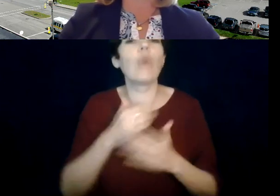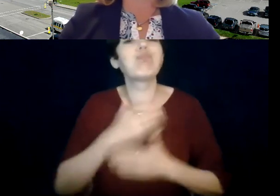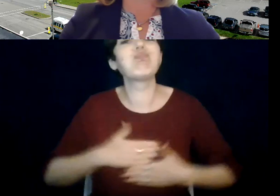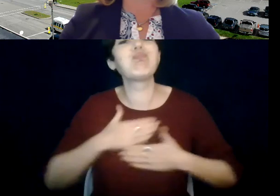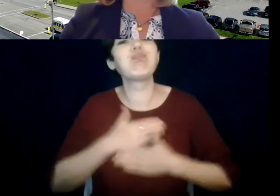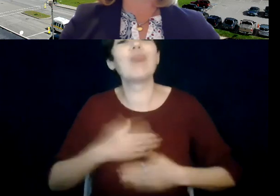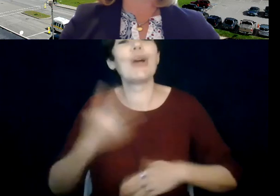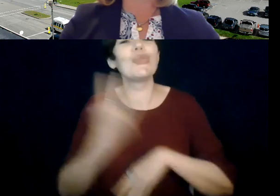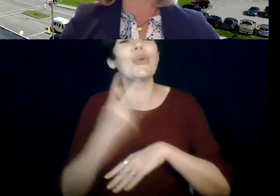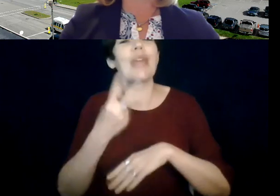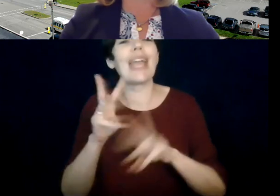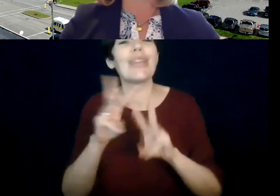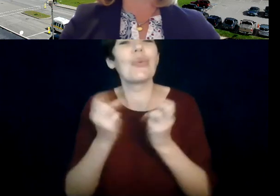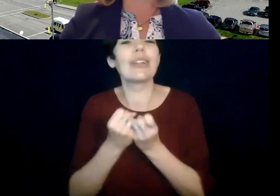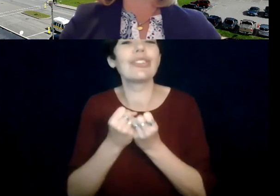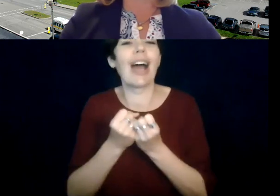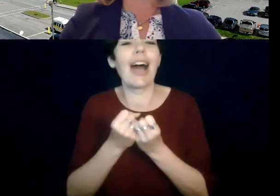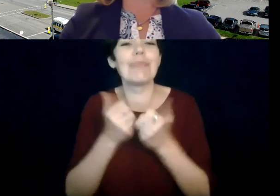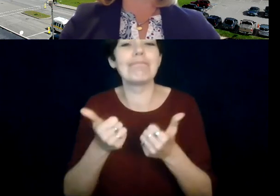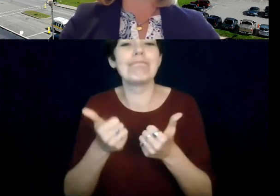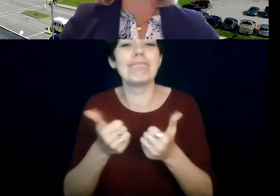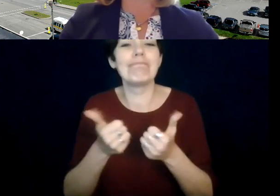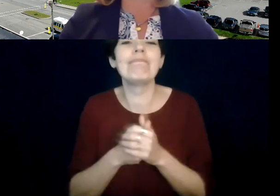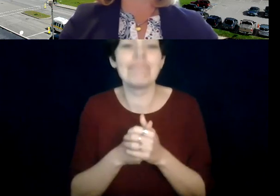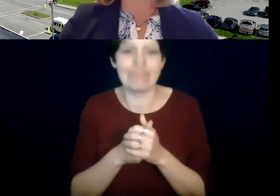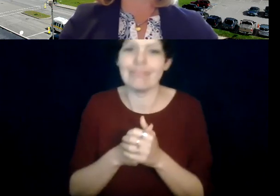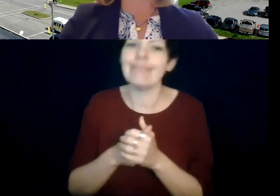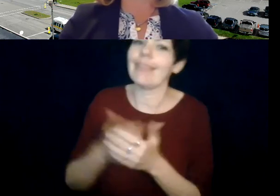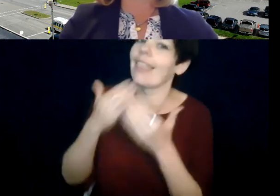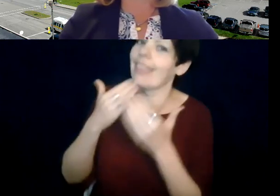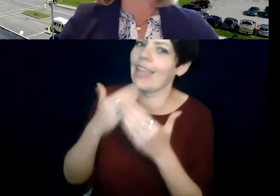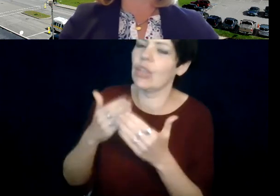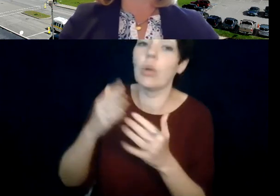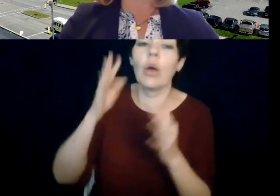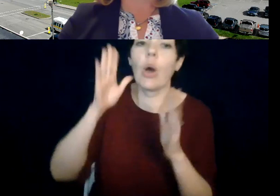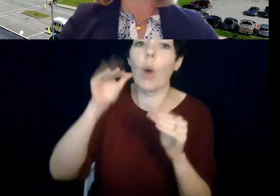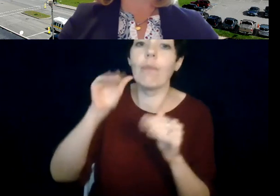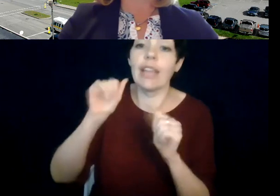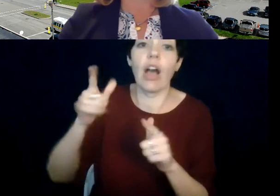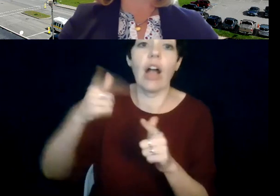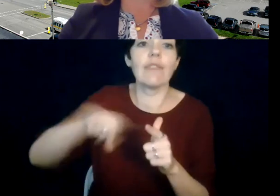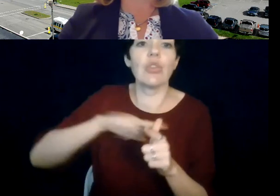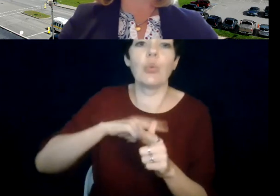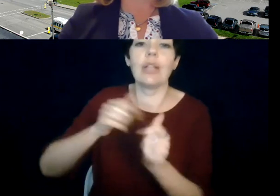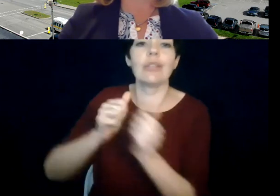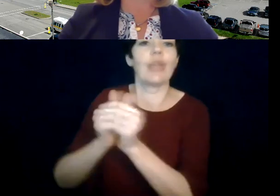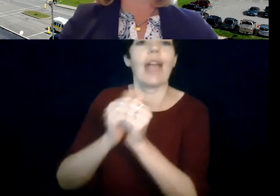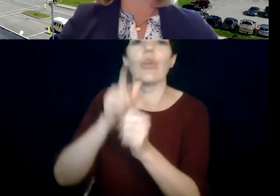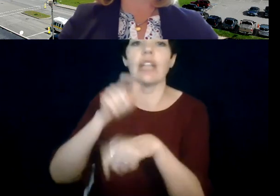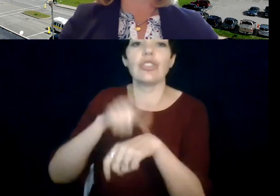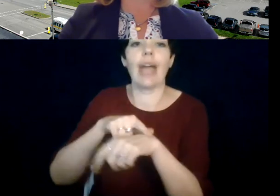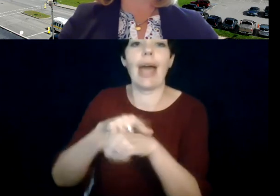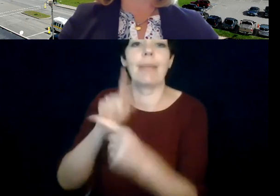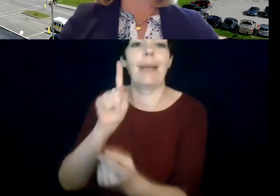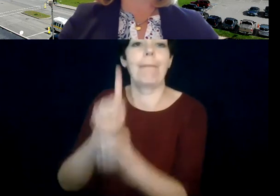days here at Paving the Way. Certainly, and hopefully all of you will join us in the meet and greet at lunchtime today. You'll just